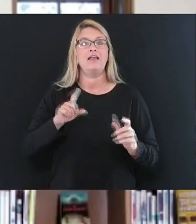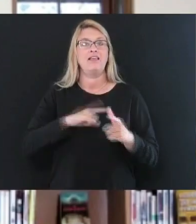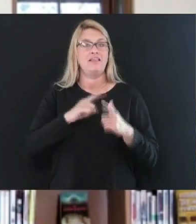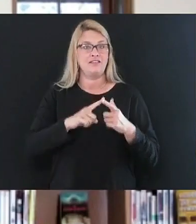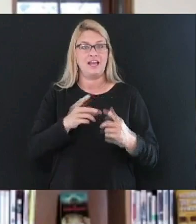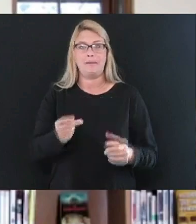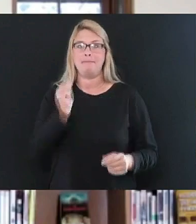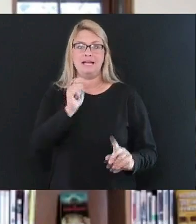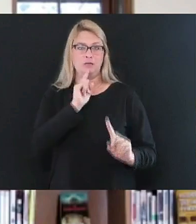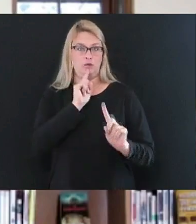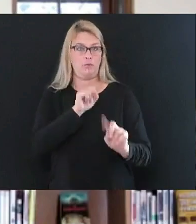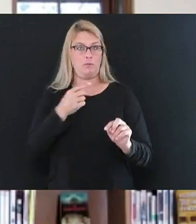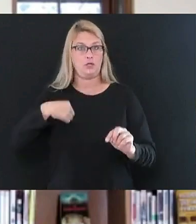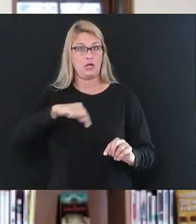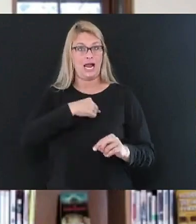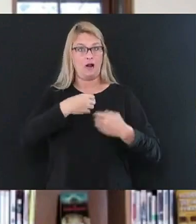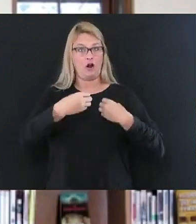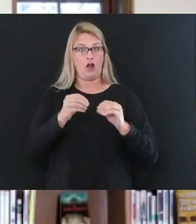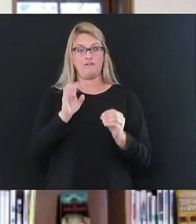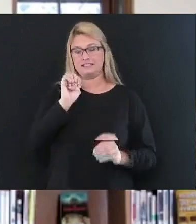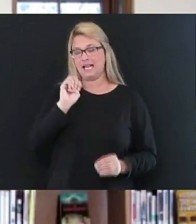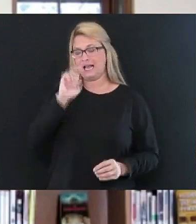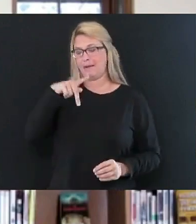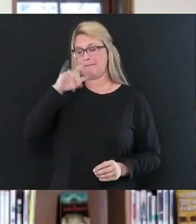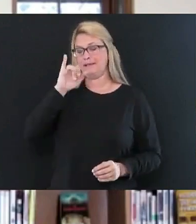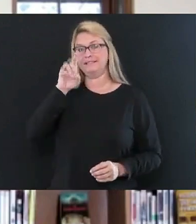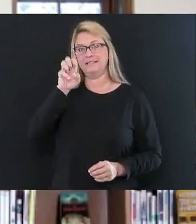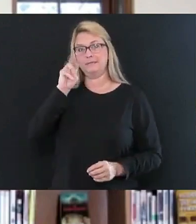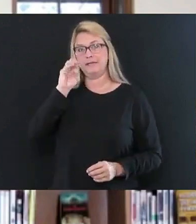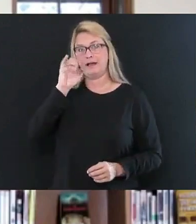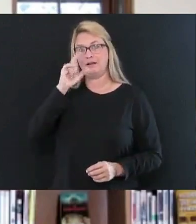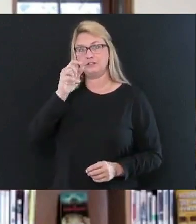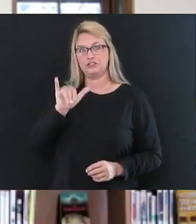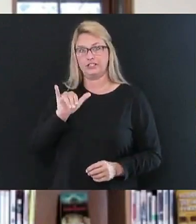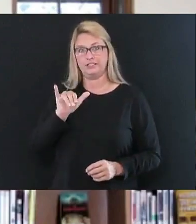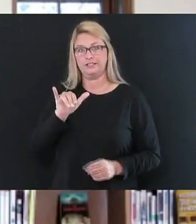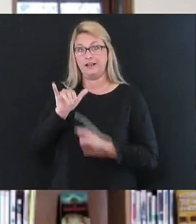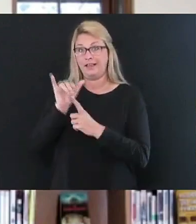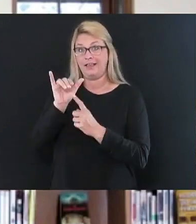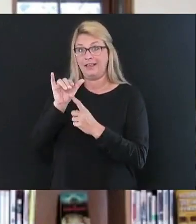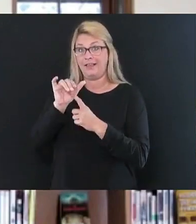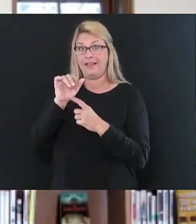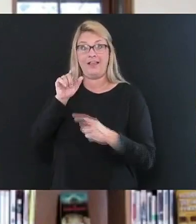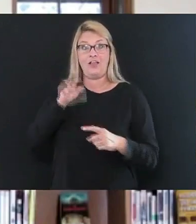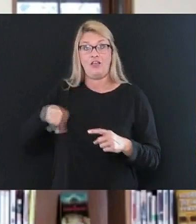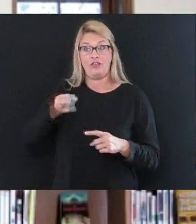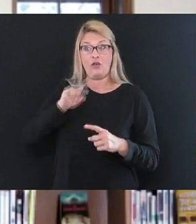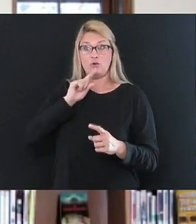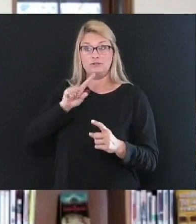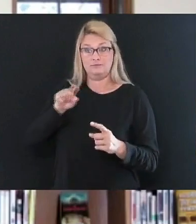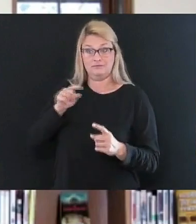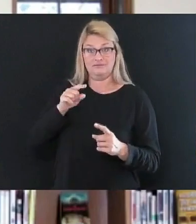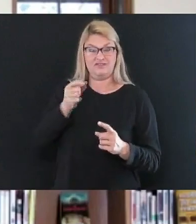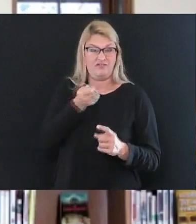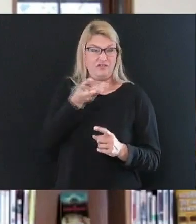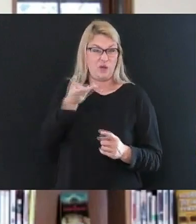to our Office of Epidemiology and Prevention Services. These deaths were not reported over the course of several weeks